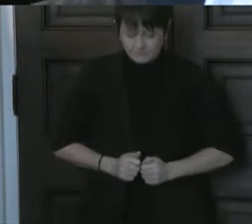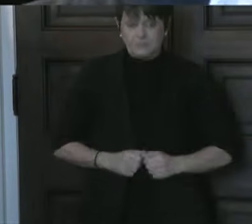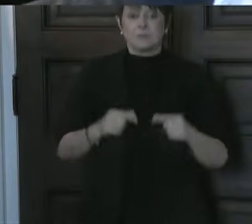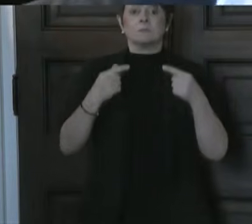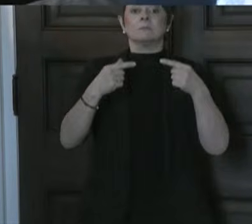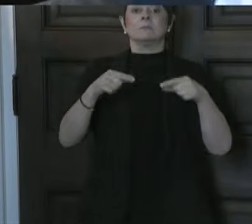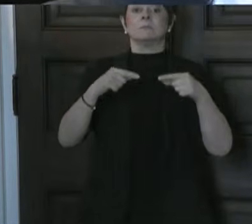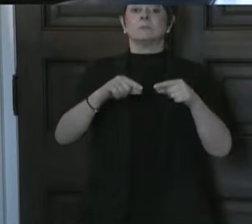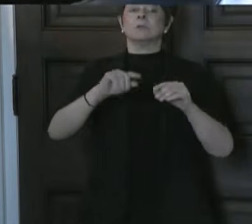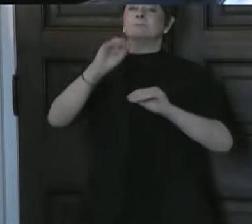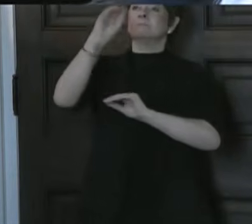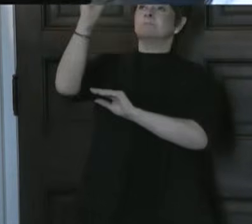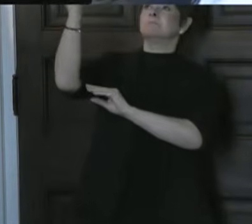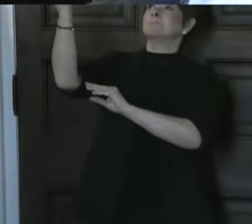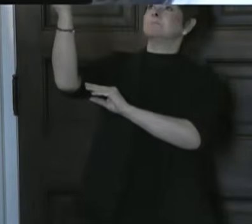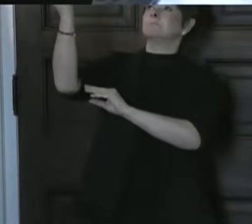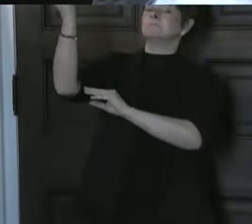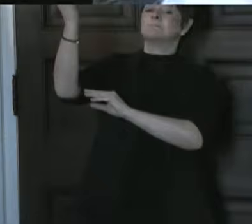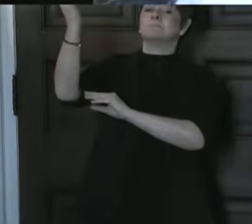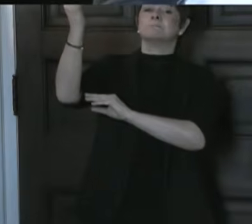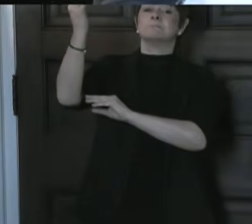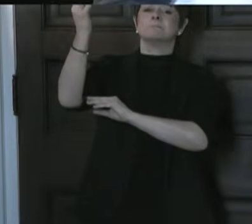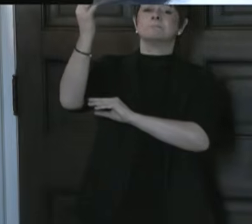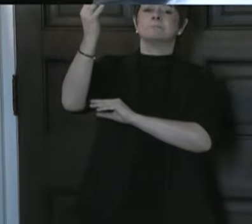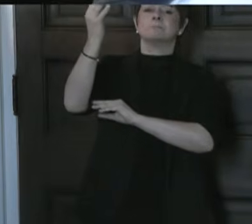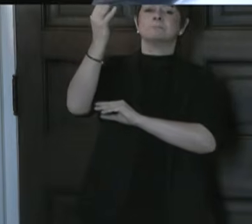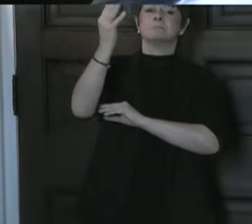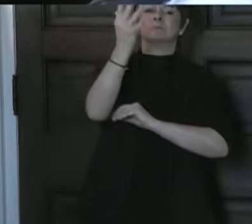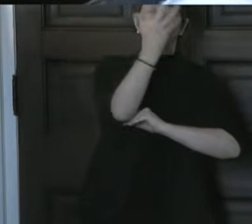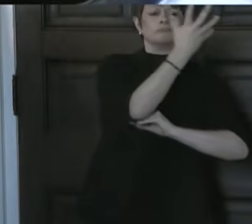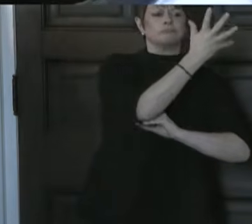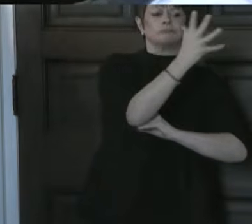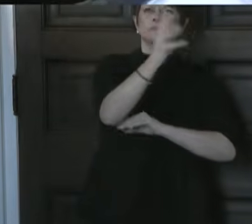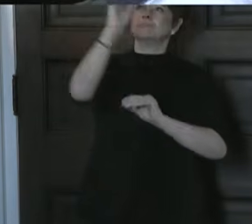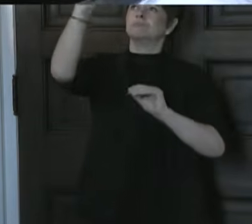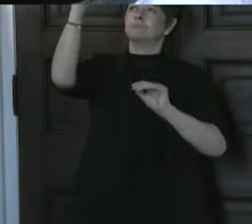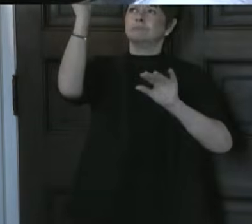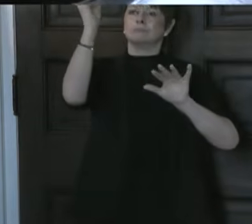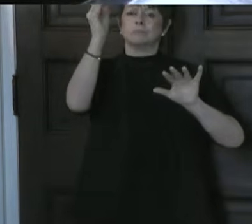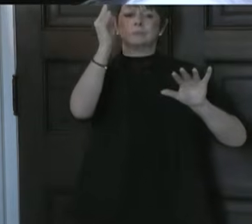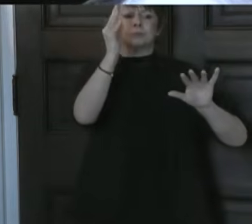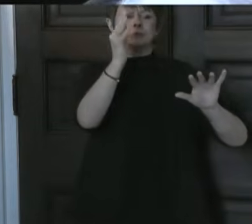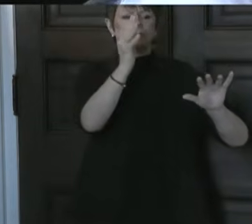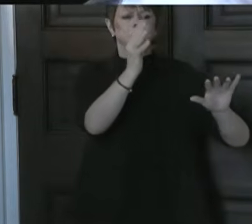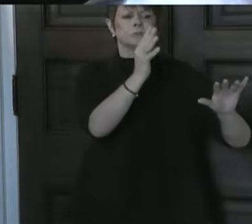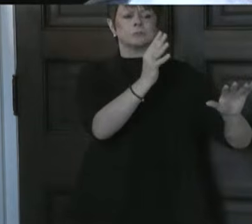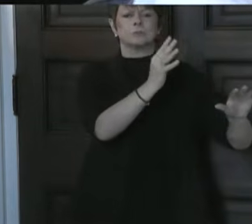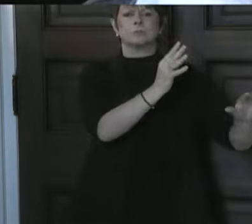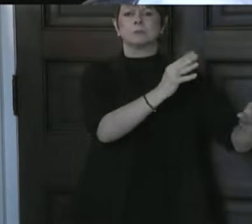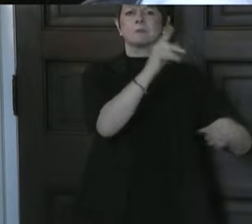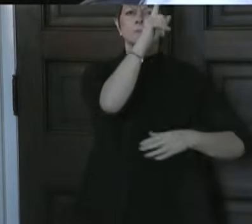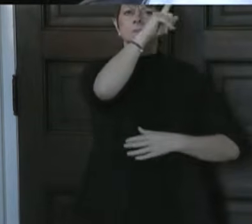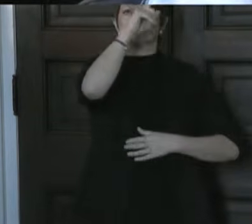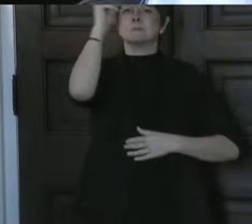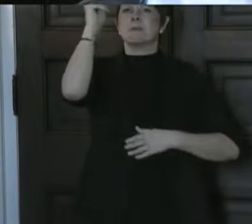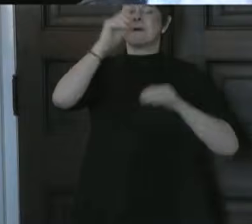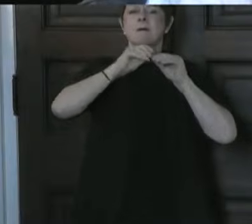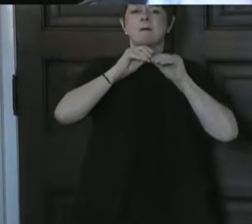When sun rays crown thy pine-clad hills, and sun